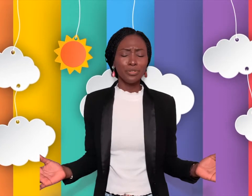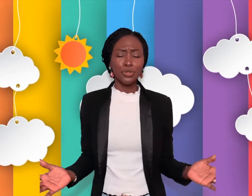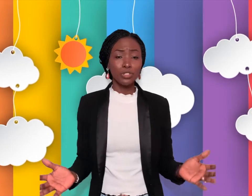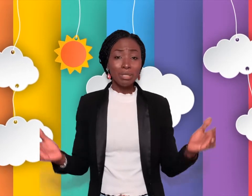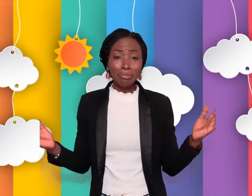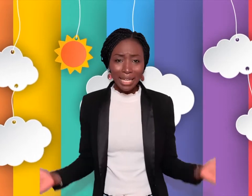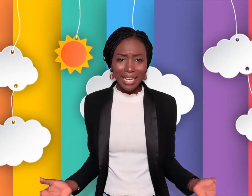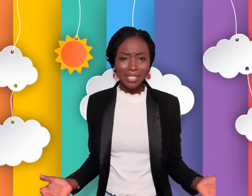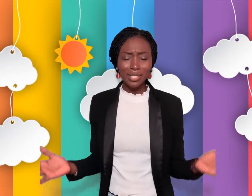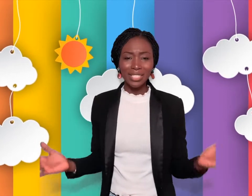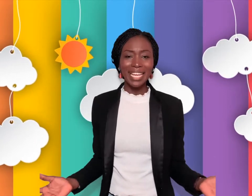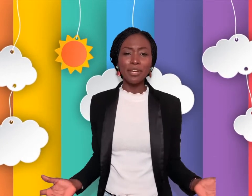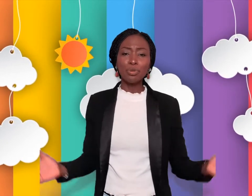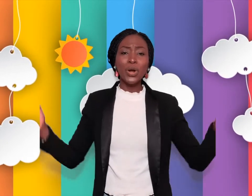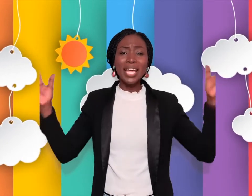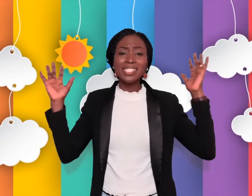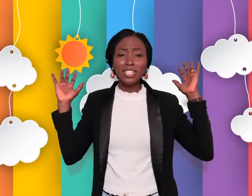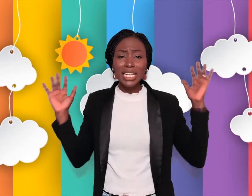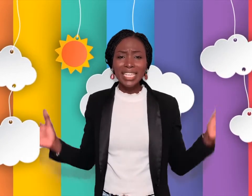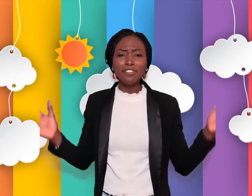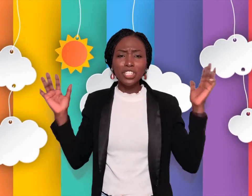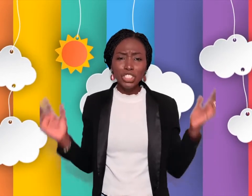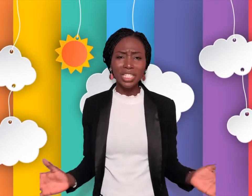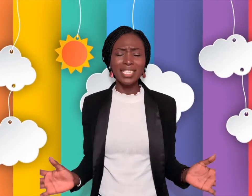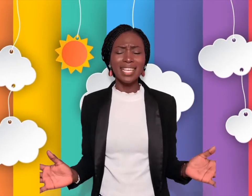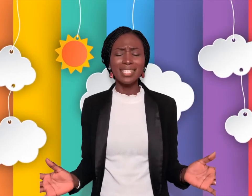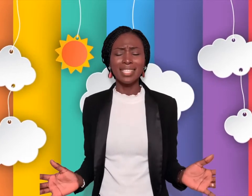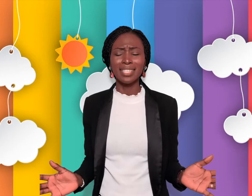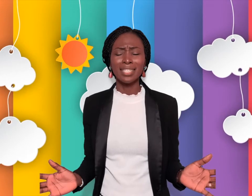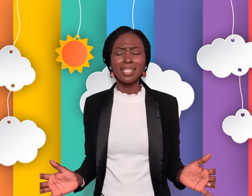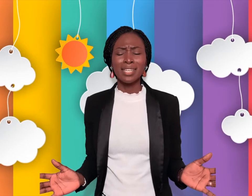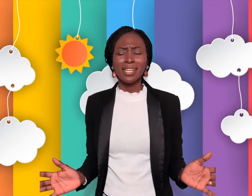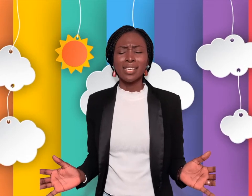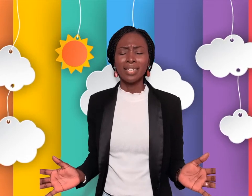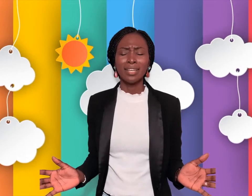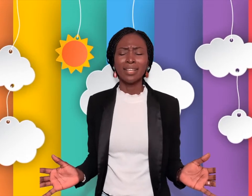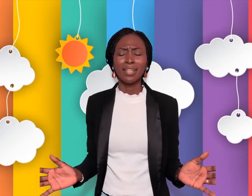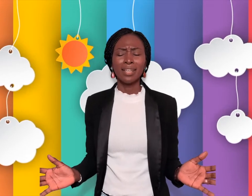Children, if you have been blessed today, praise the living Jesus.